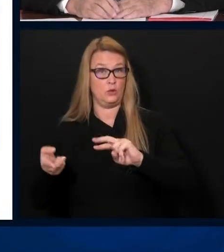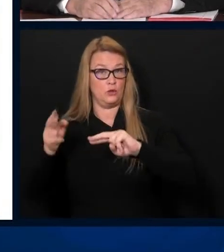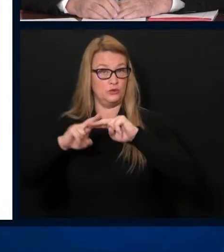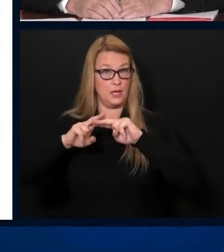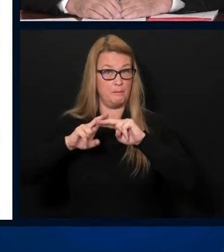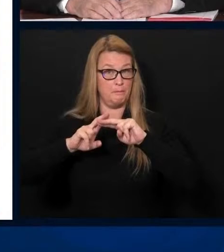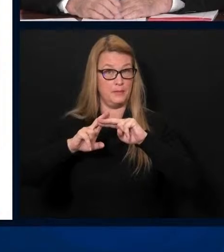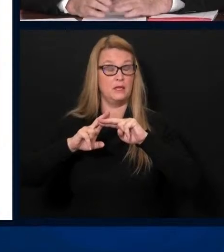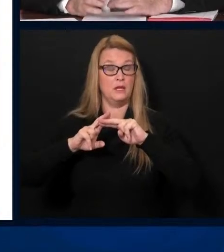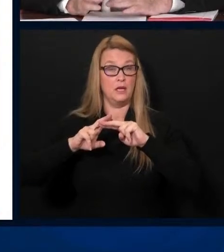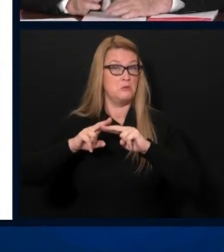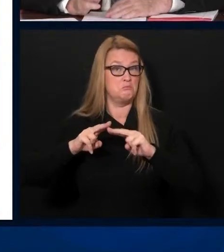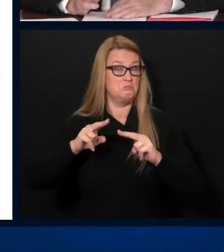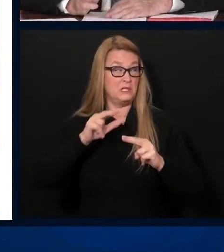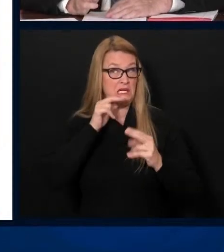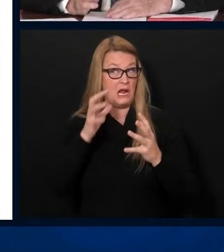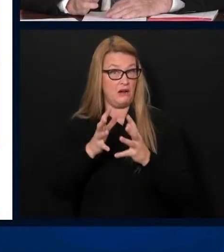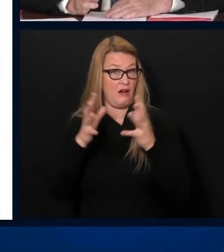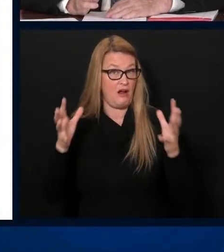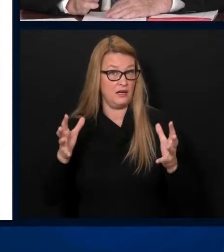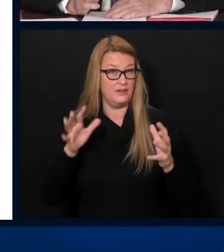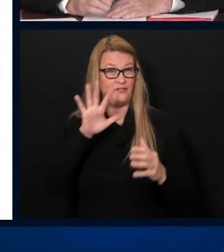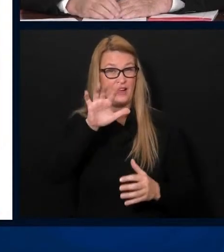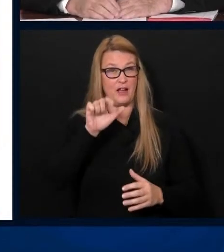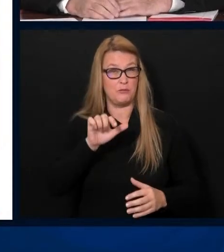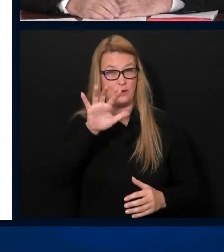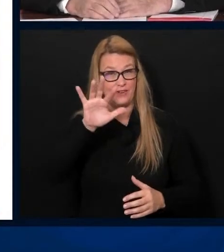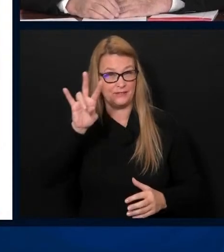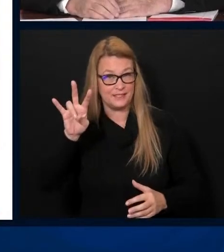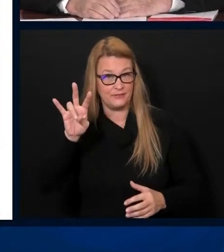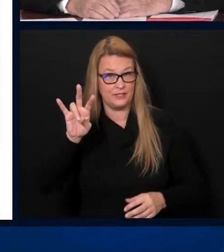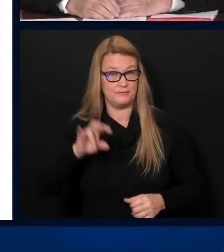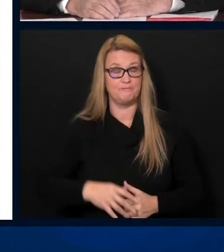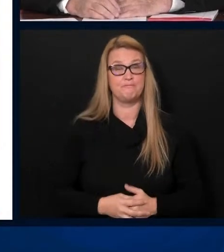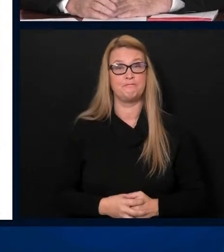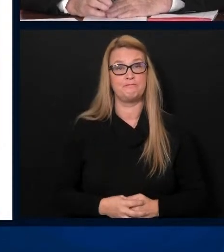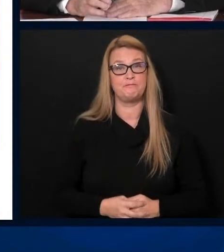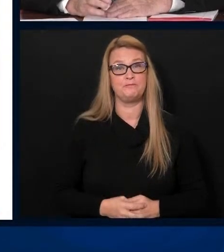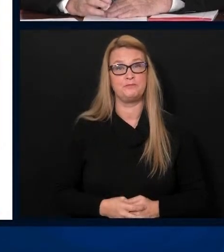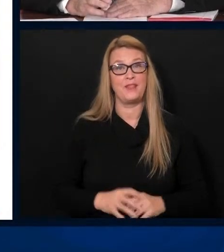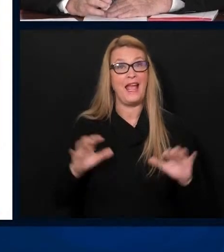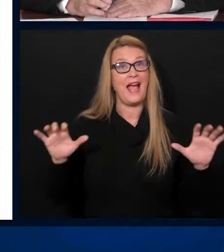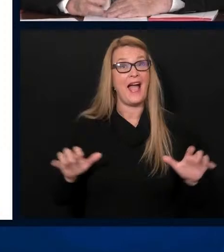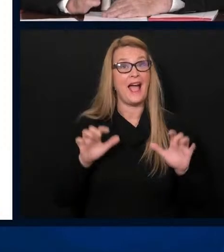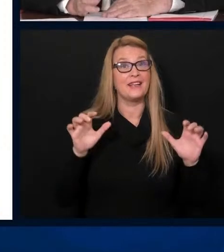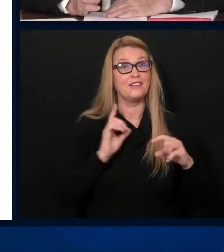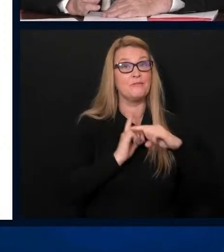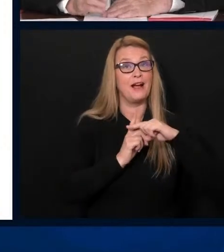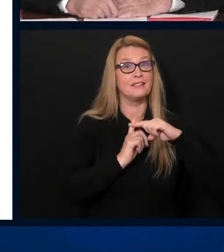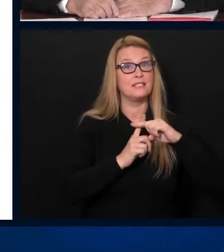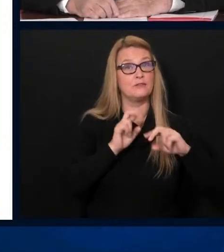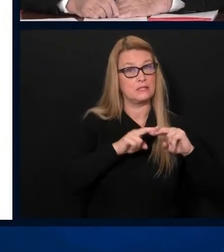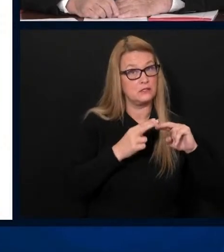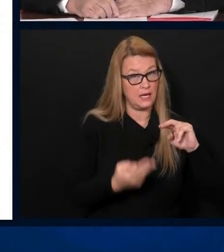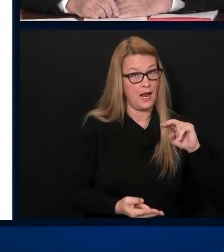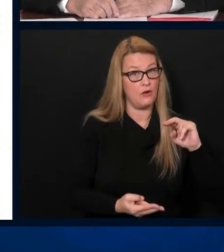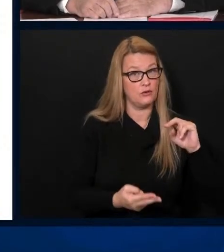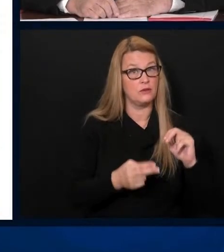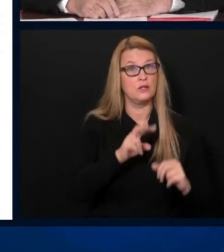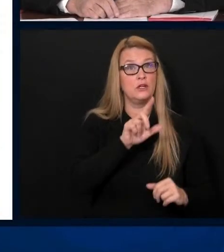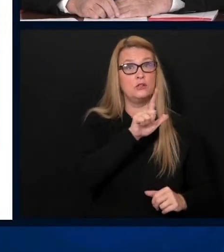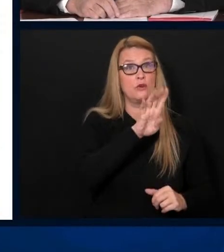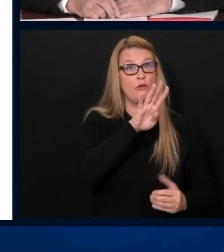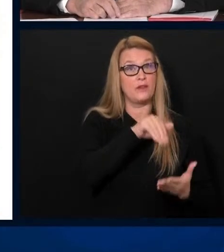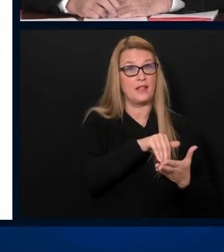bit, but it's been not much. It's 5.57. Our active cases are down. They're